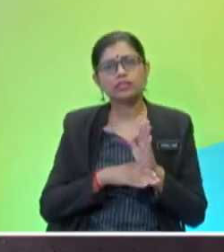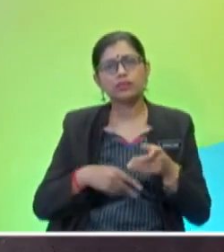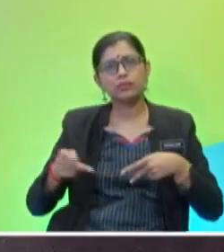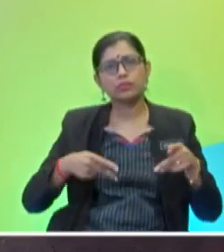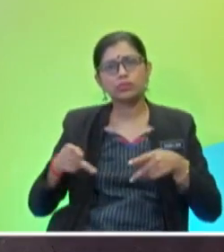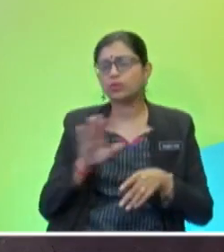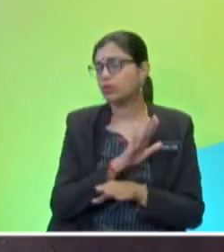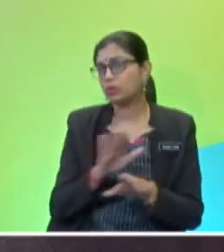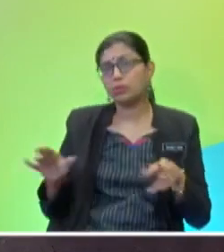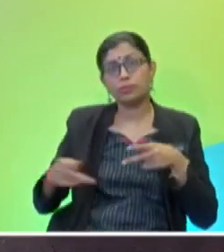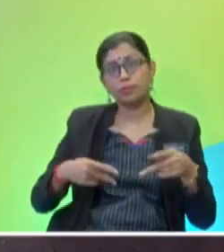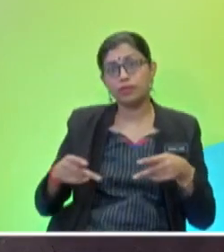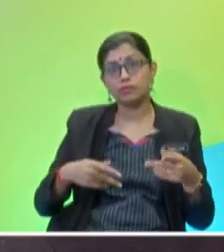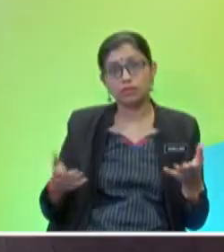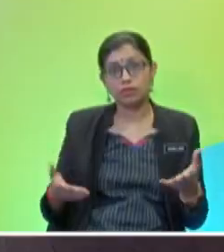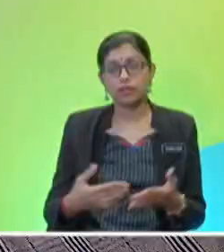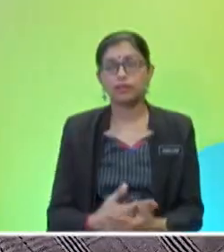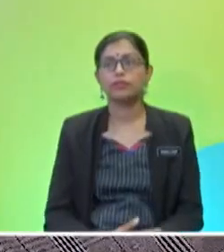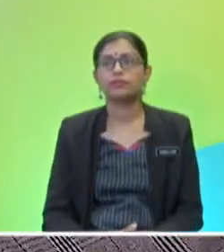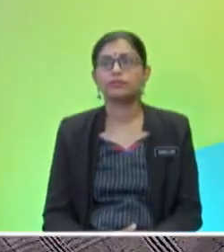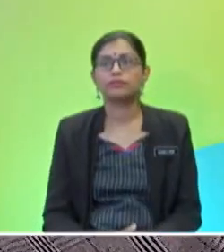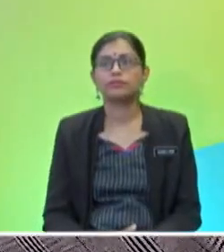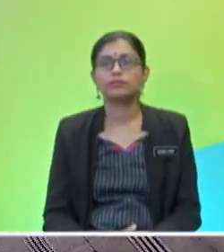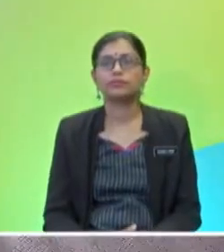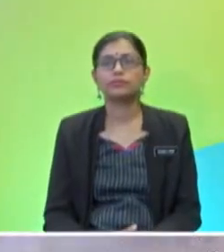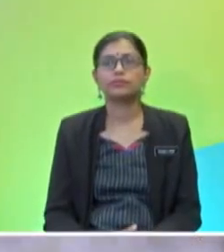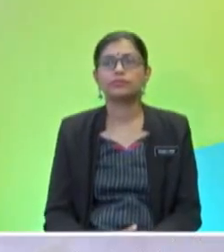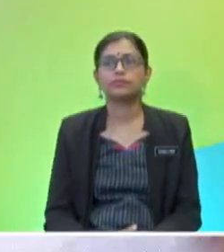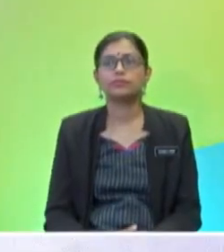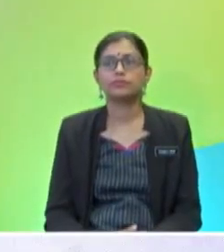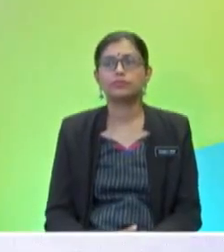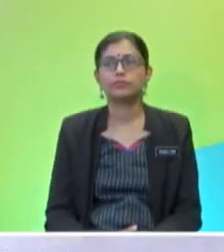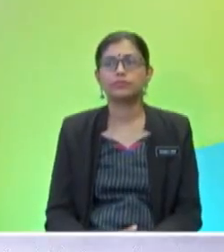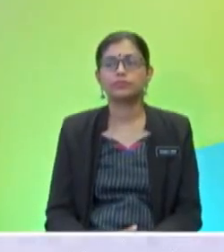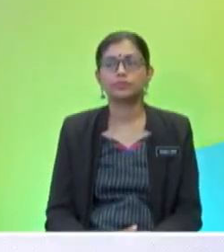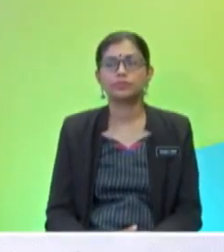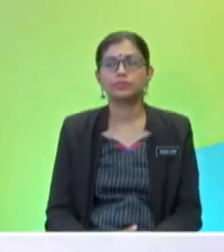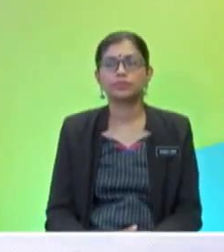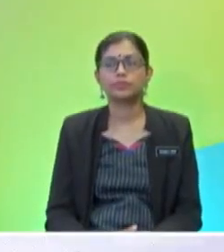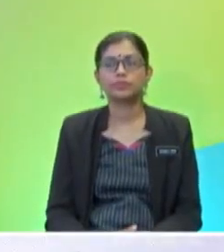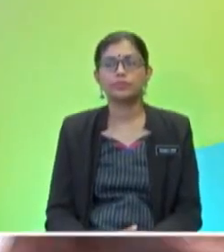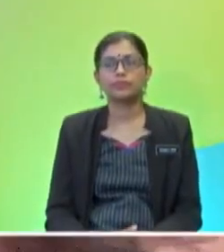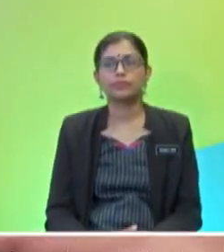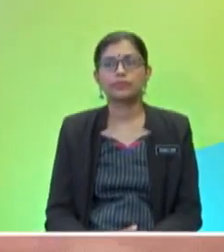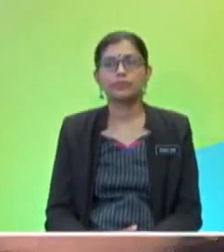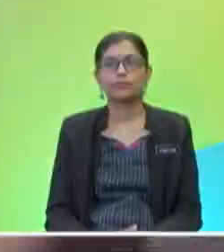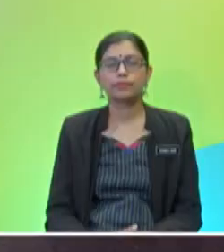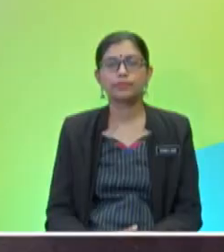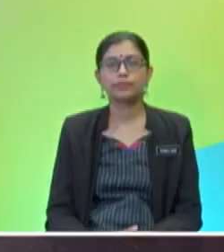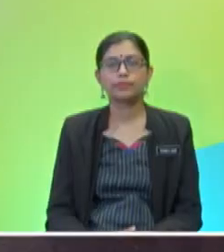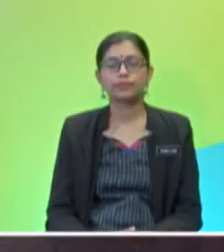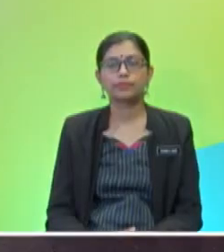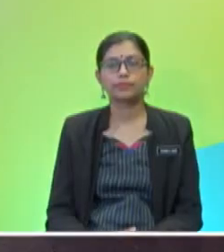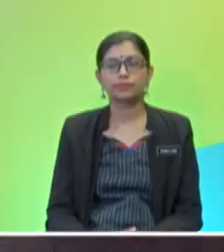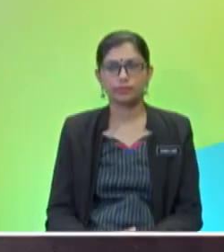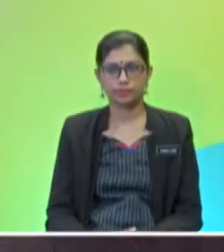plastics altogether, like recyclable Think or before you reusable bags. print. Yes, correct. Okay. So that's that. Maybe we can start off with the